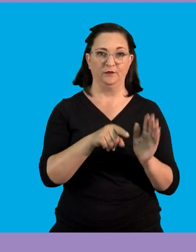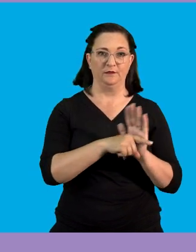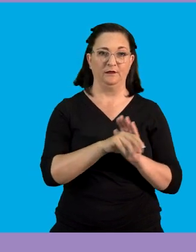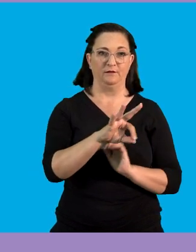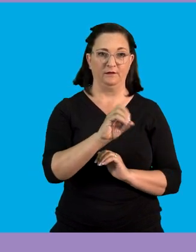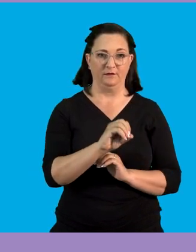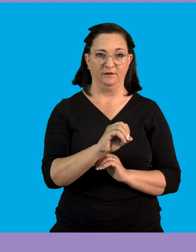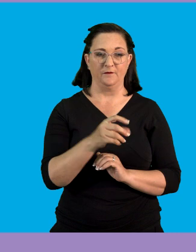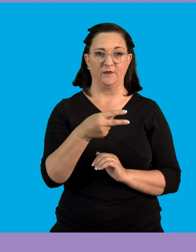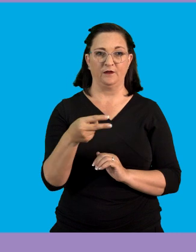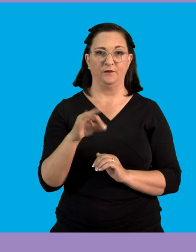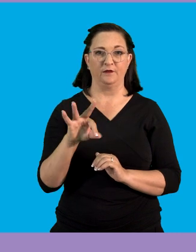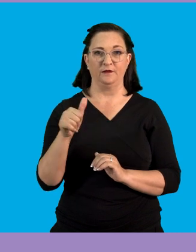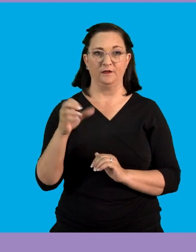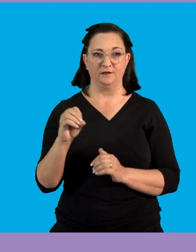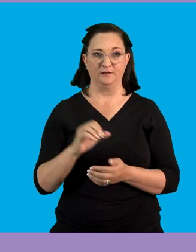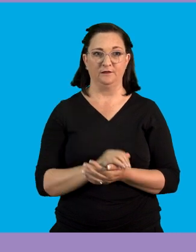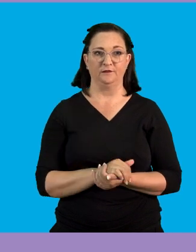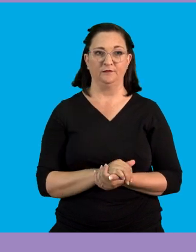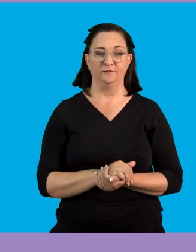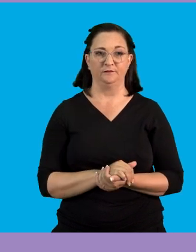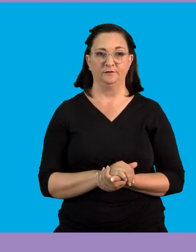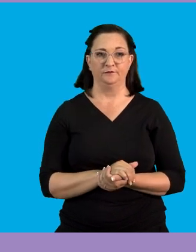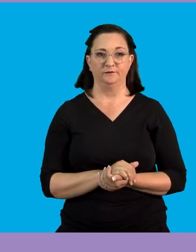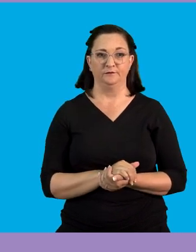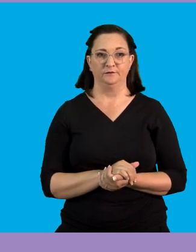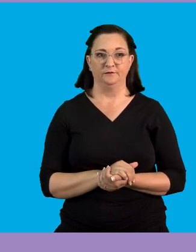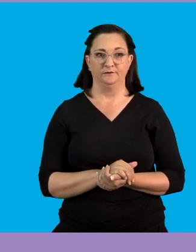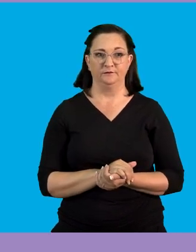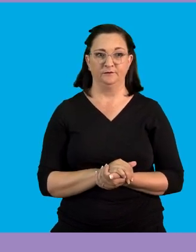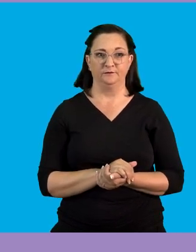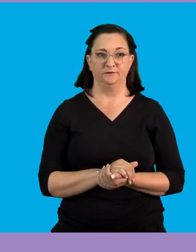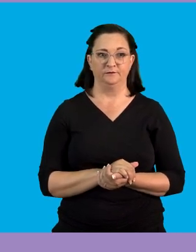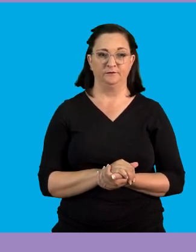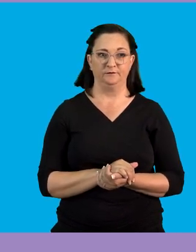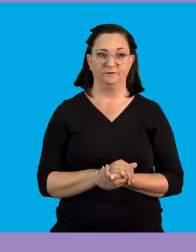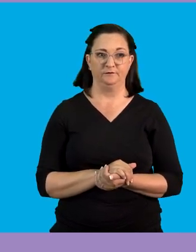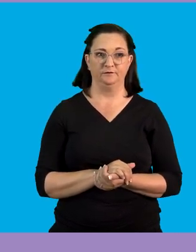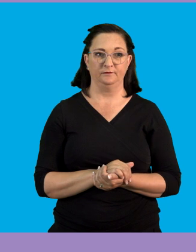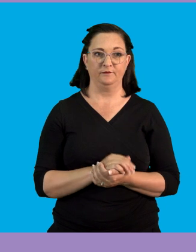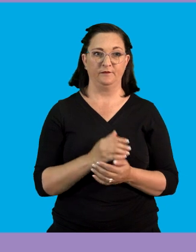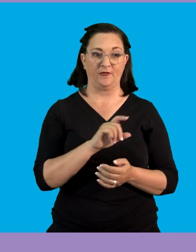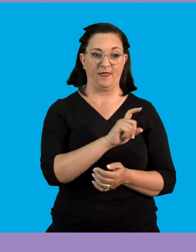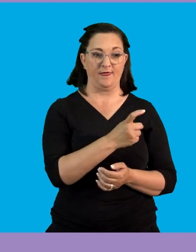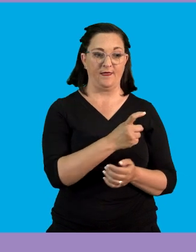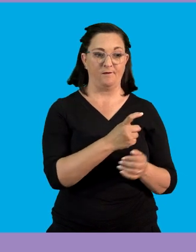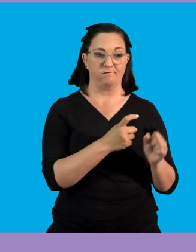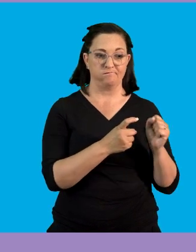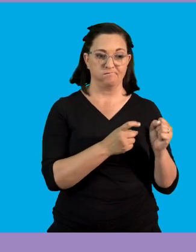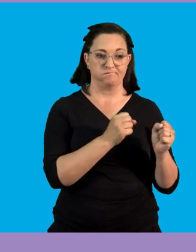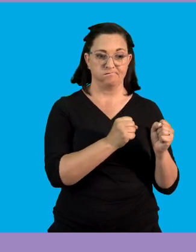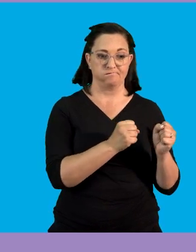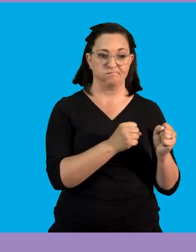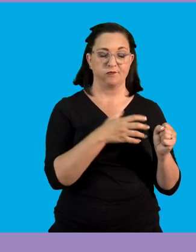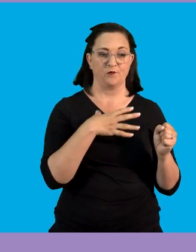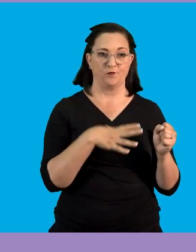degrees, which equals to 360 degrees. And then we need to remain